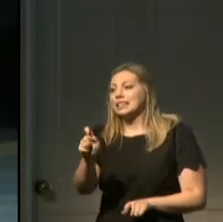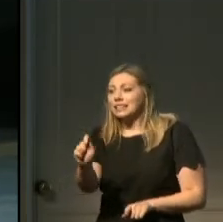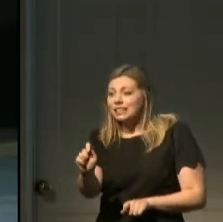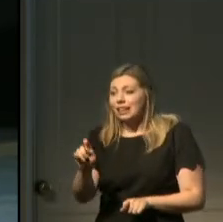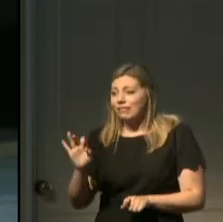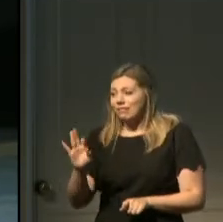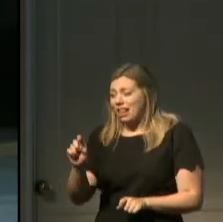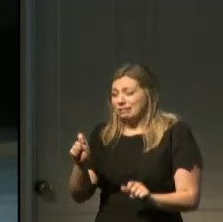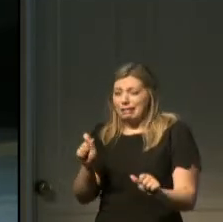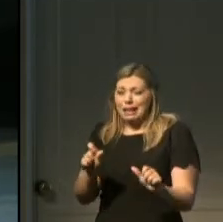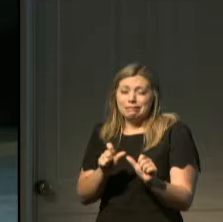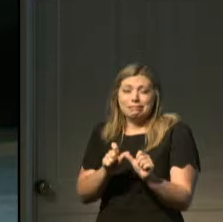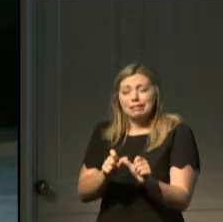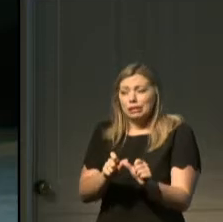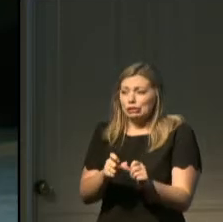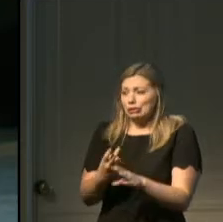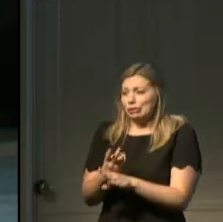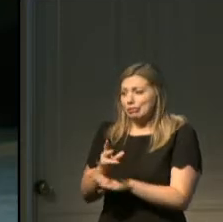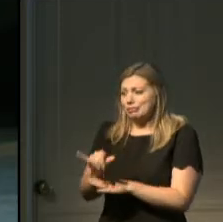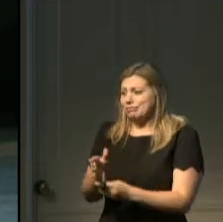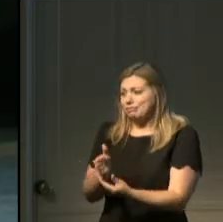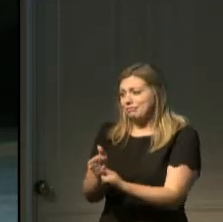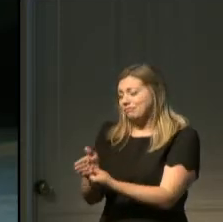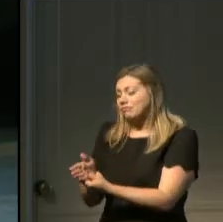reason to not have down